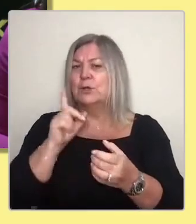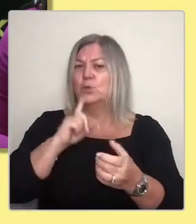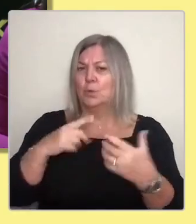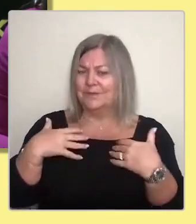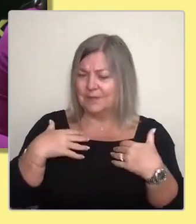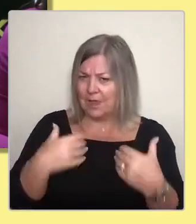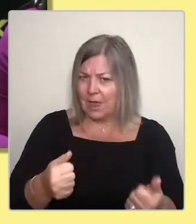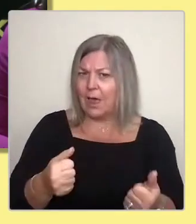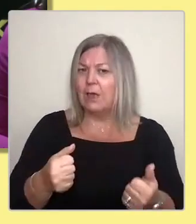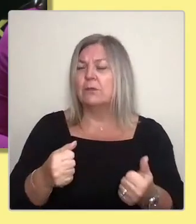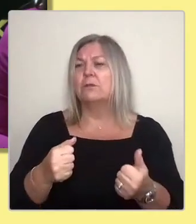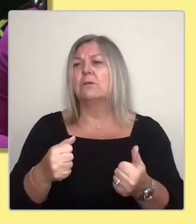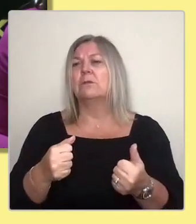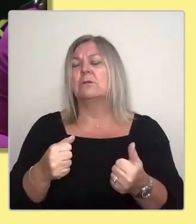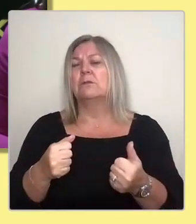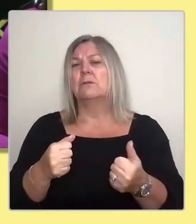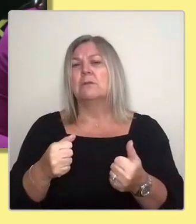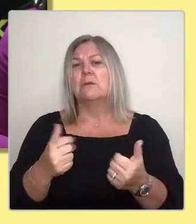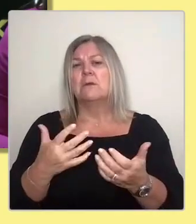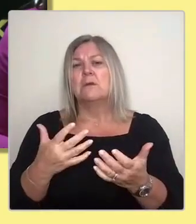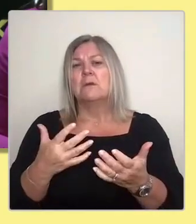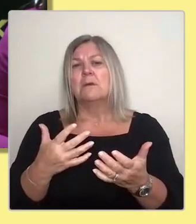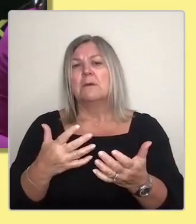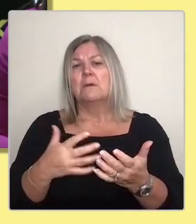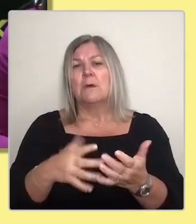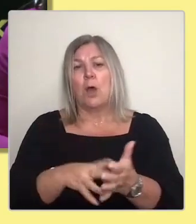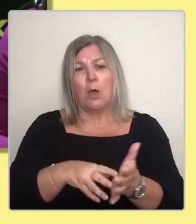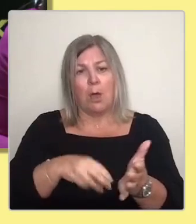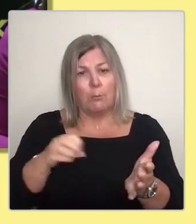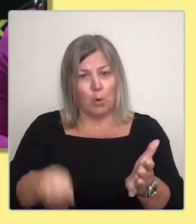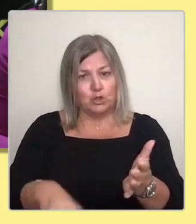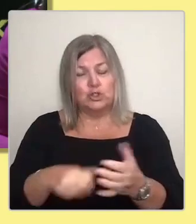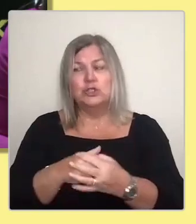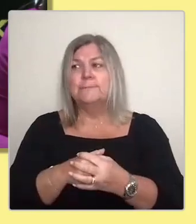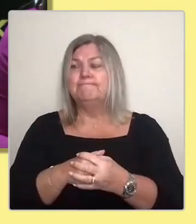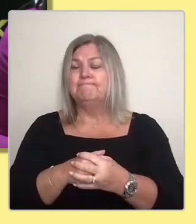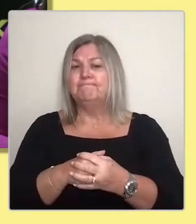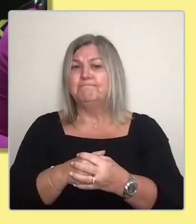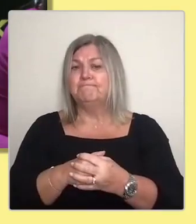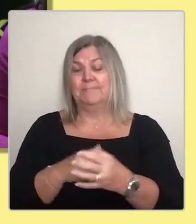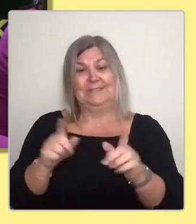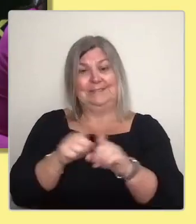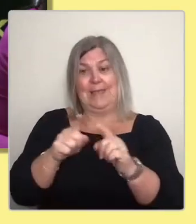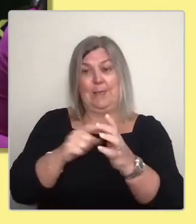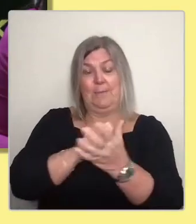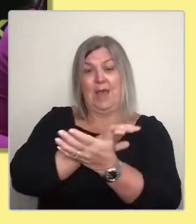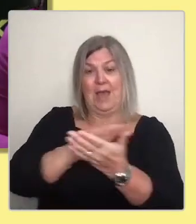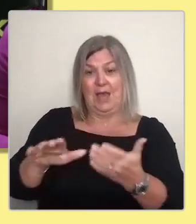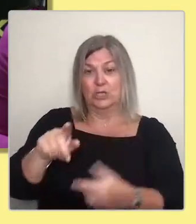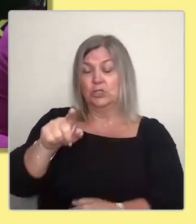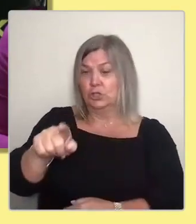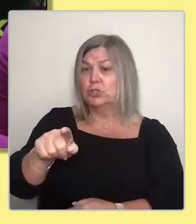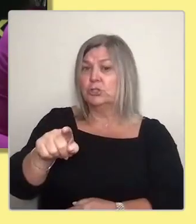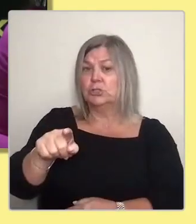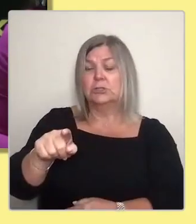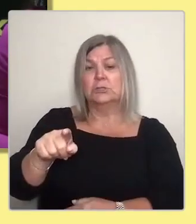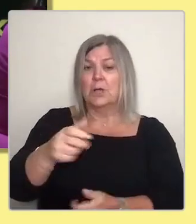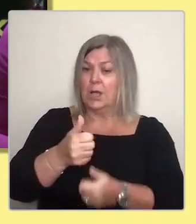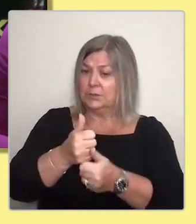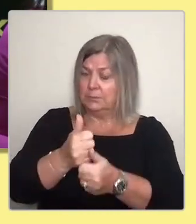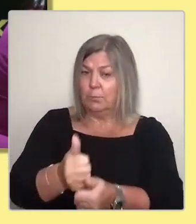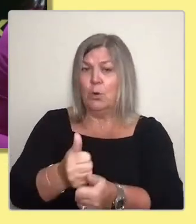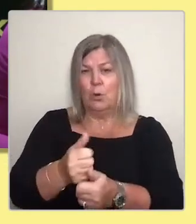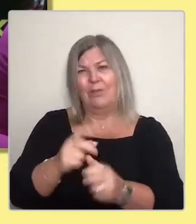particular. I also, like Ash, support the safe access zones, as they're called. We know that they're in some